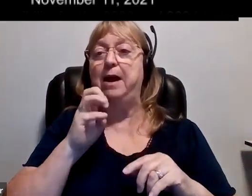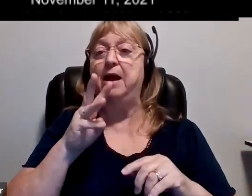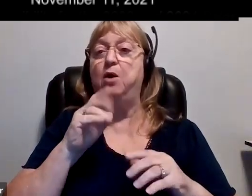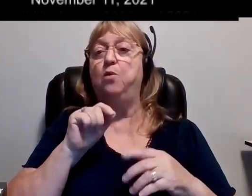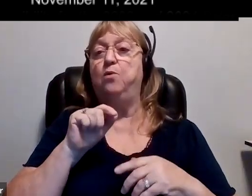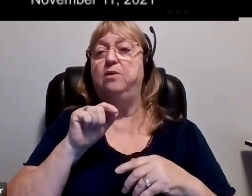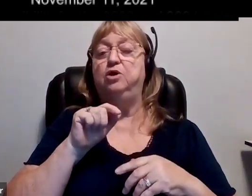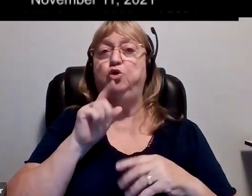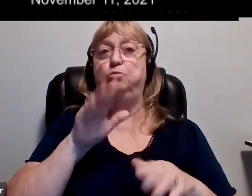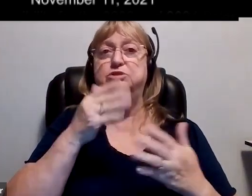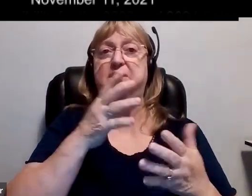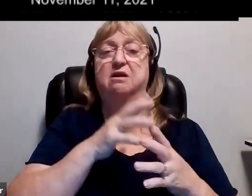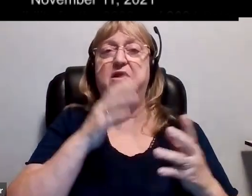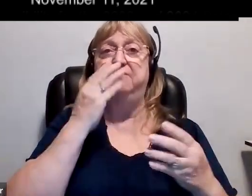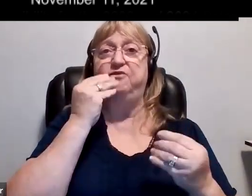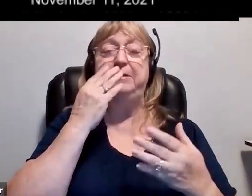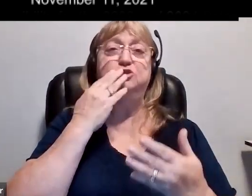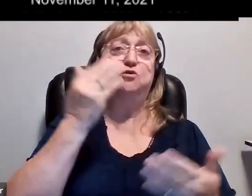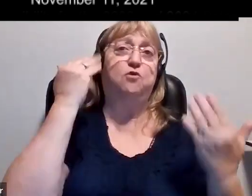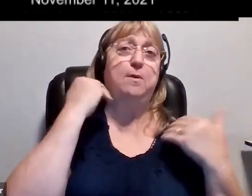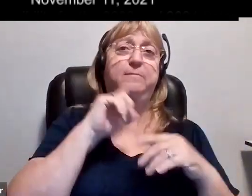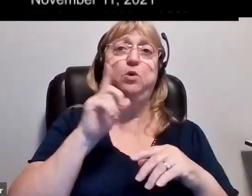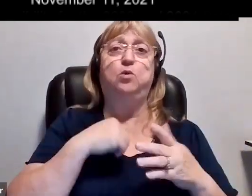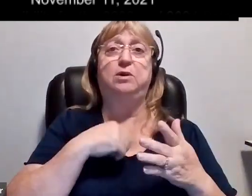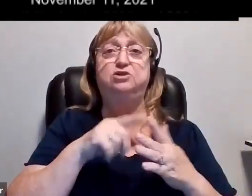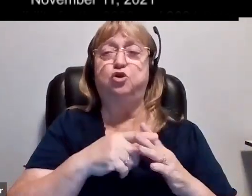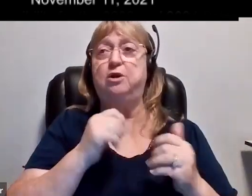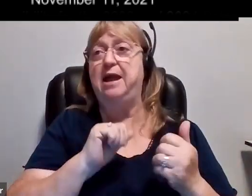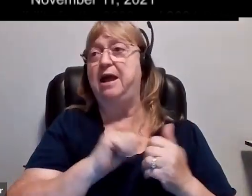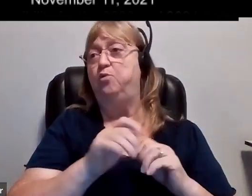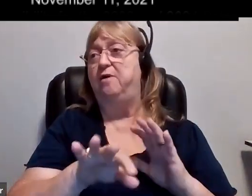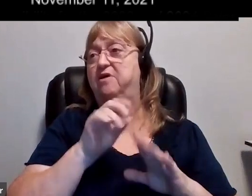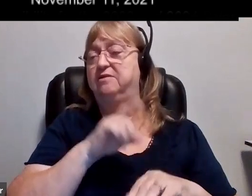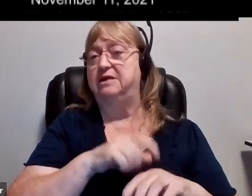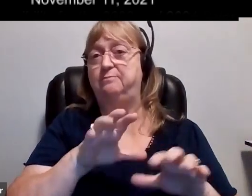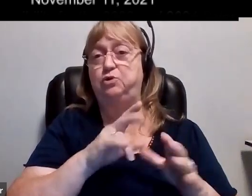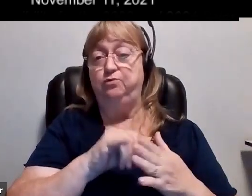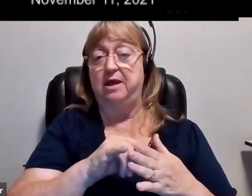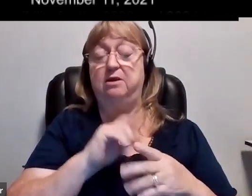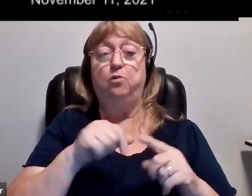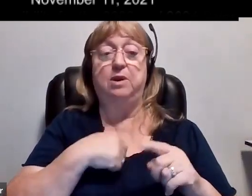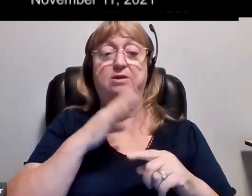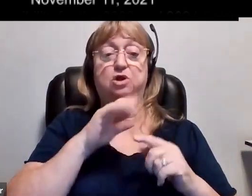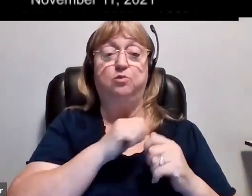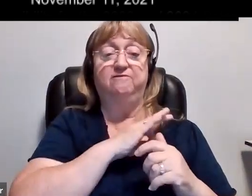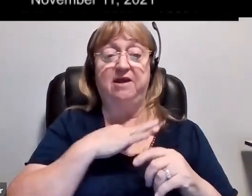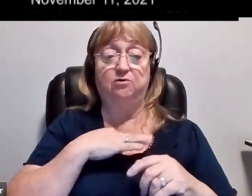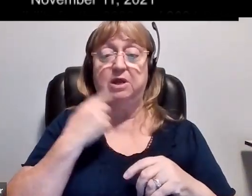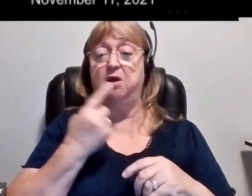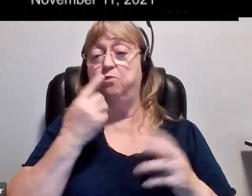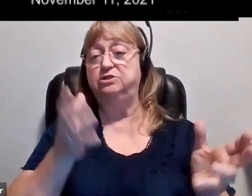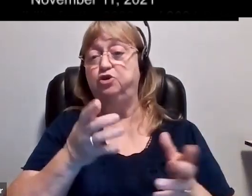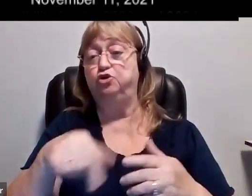you presented a lot of information. This is overwhelming. Where do I get started, or how do I find the time to do this? When I talk to faculty, I always encourage them